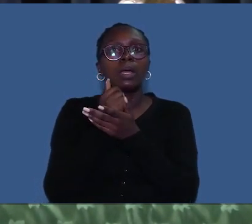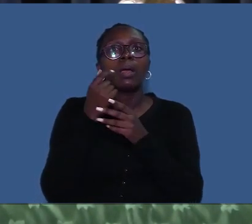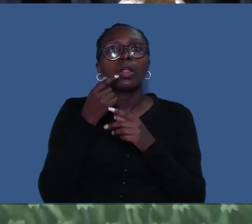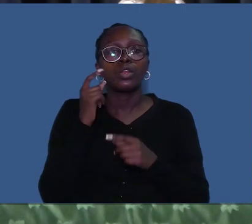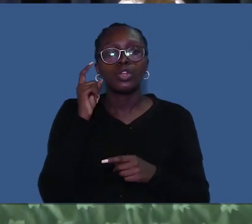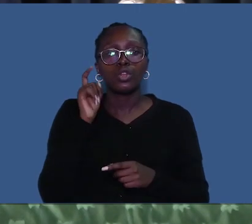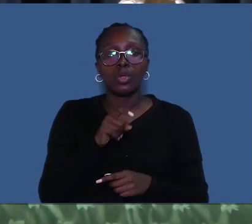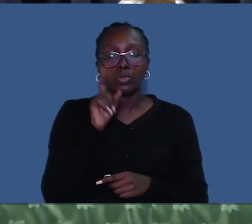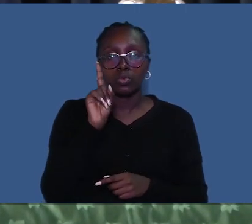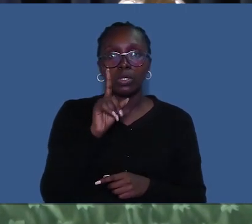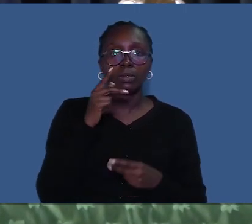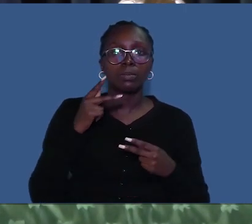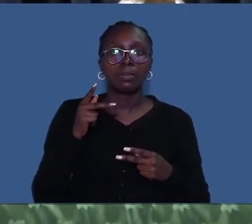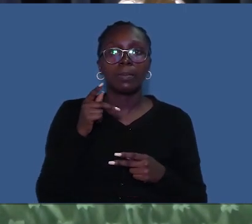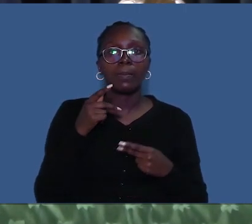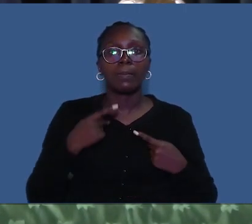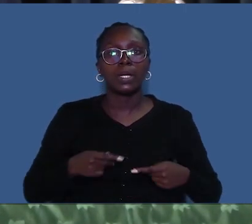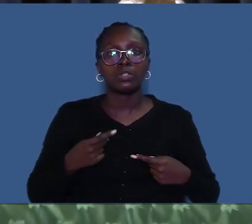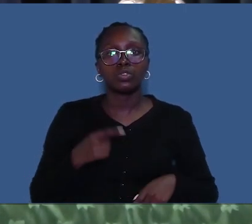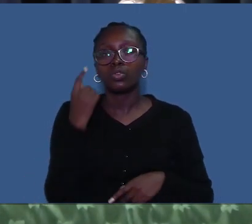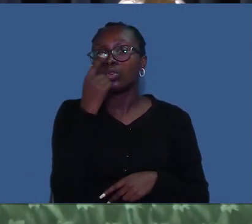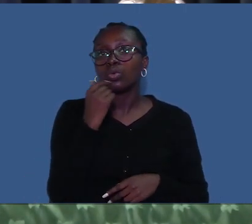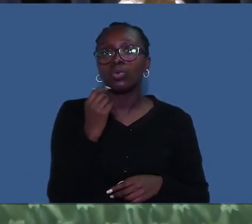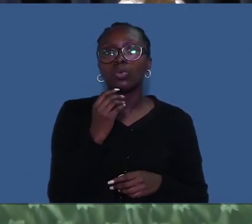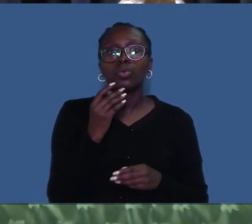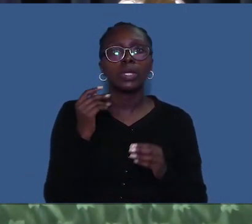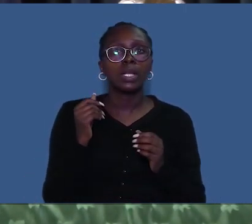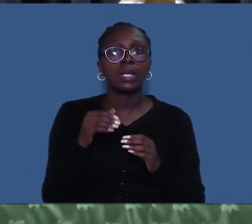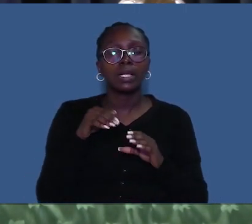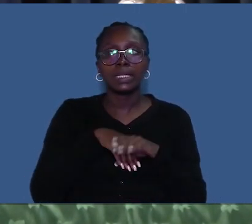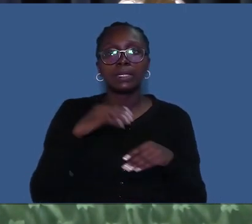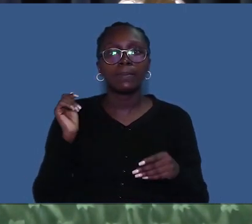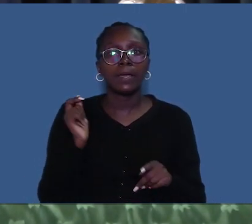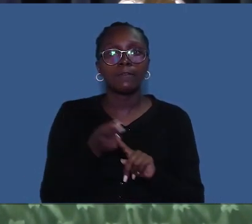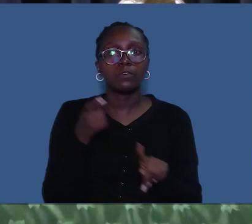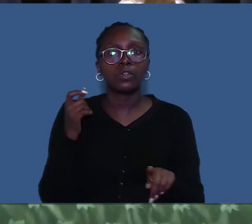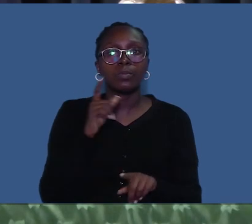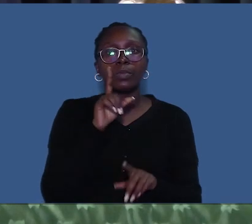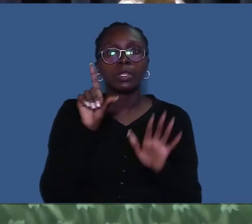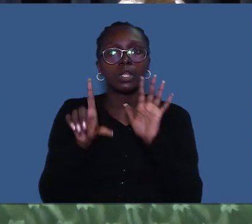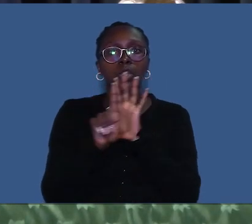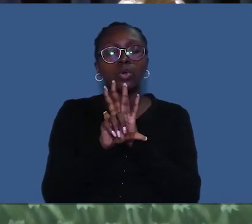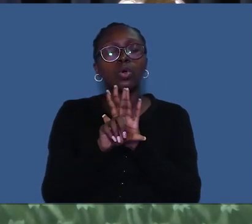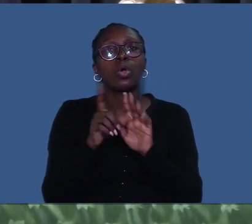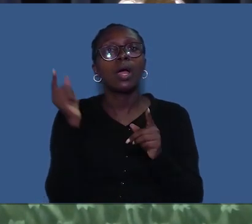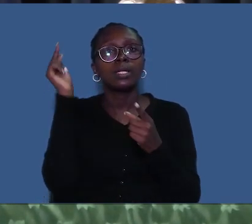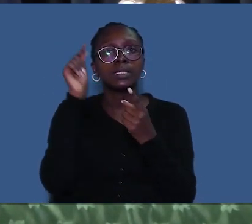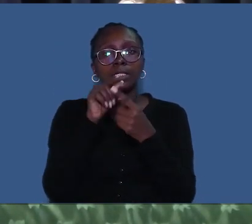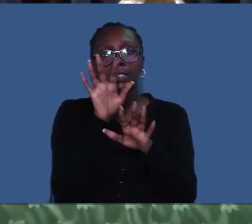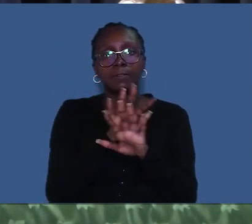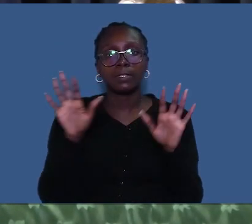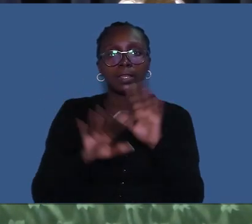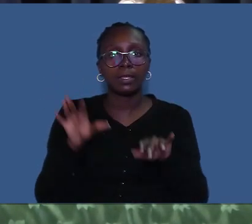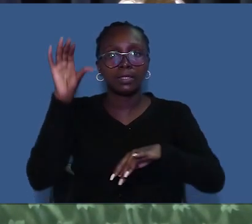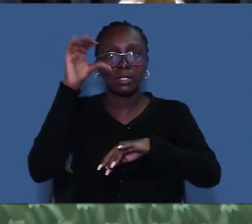letter, not the least stroke of a pen will by means disappear from the law until everything is accomplished. Therefore, anyone